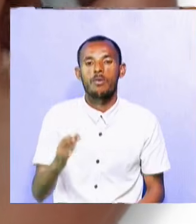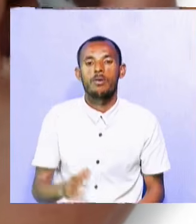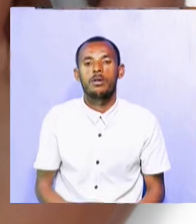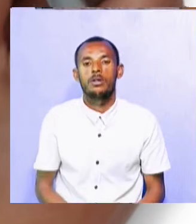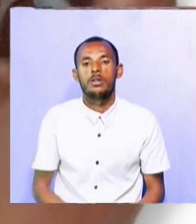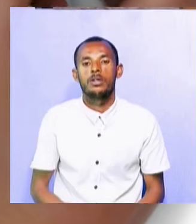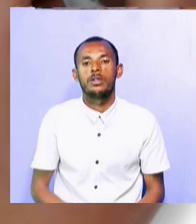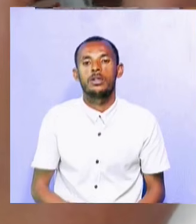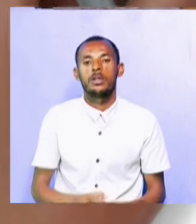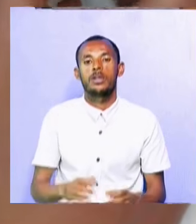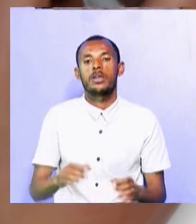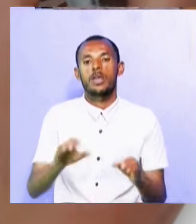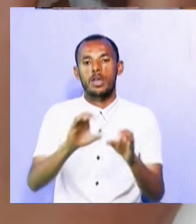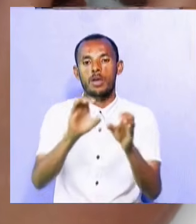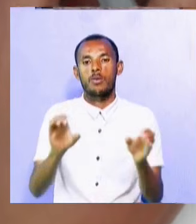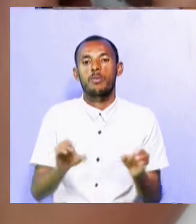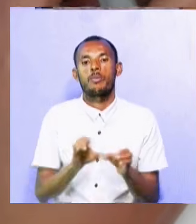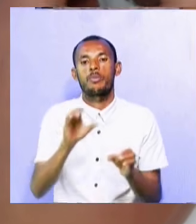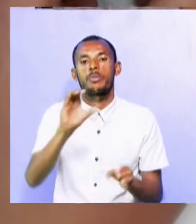the cube.